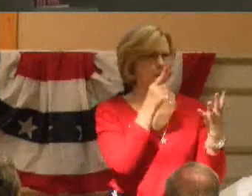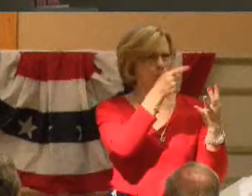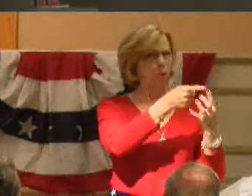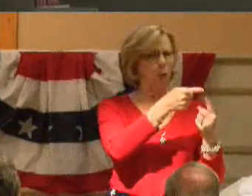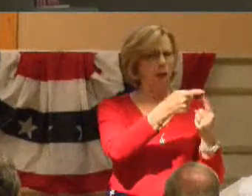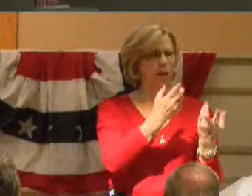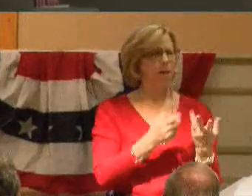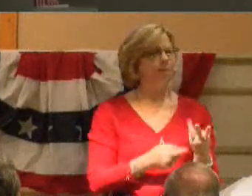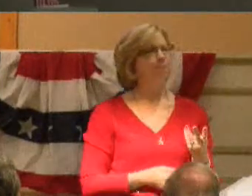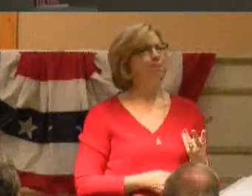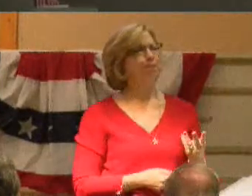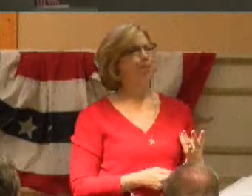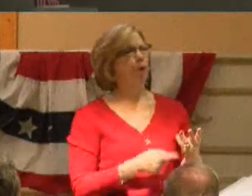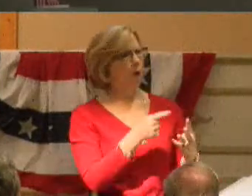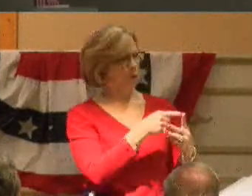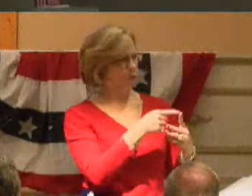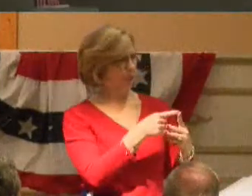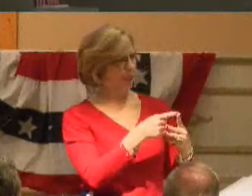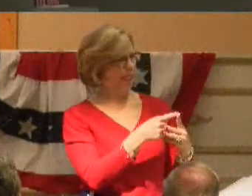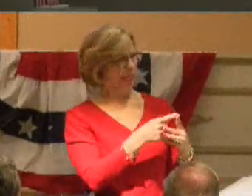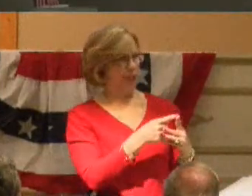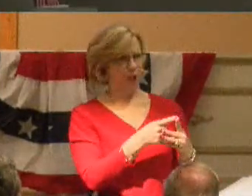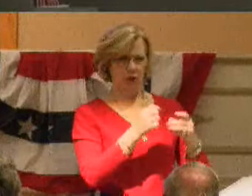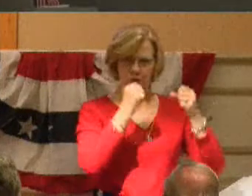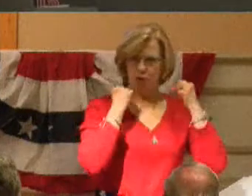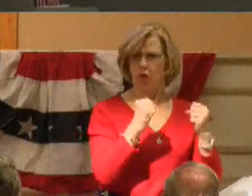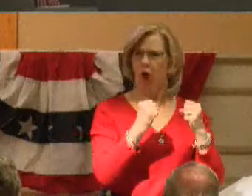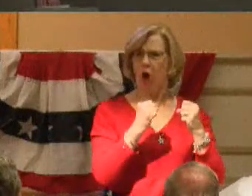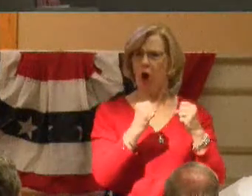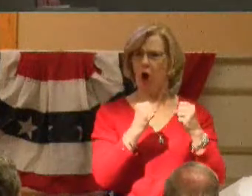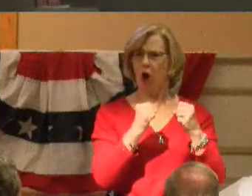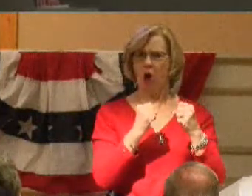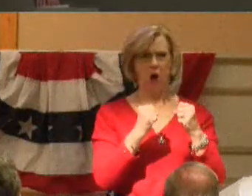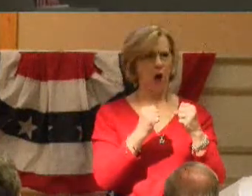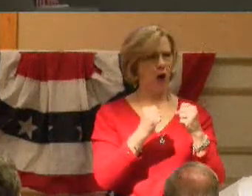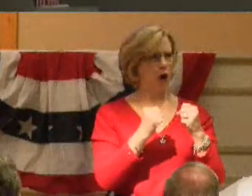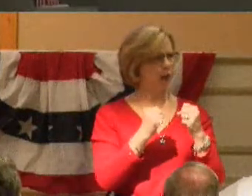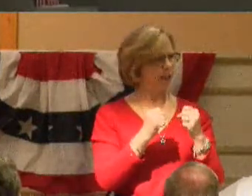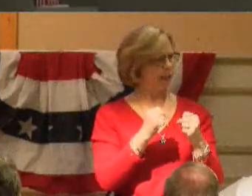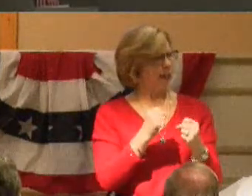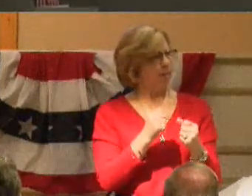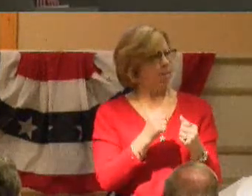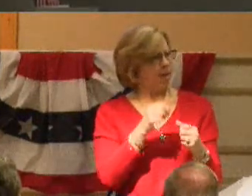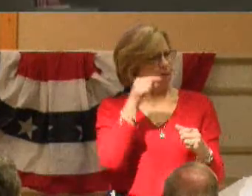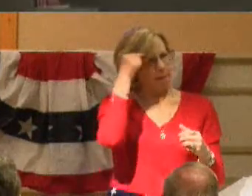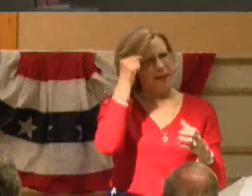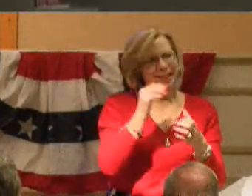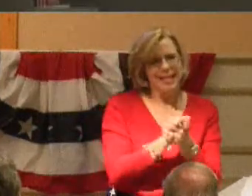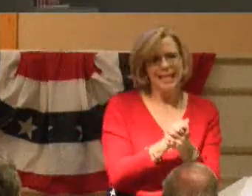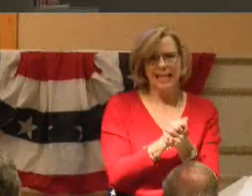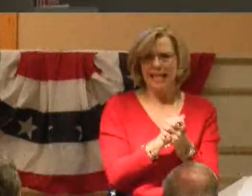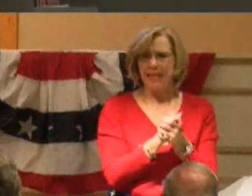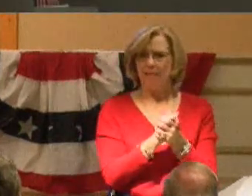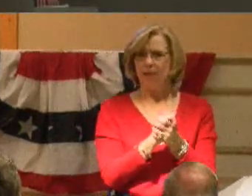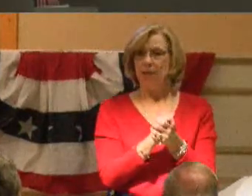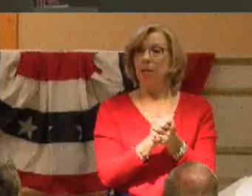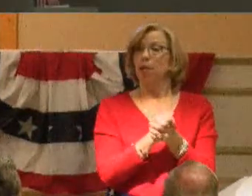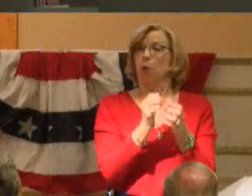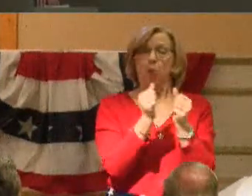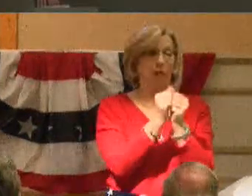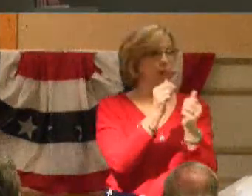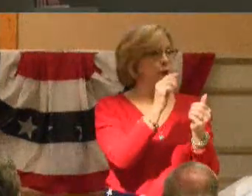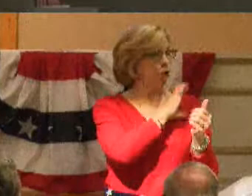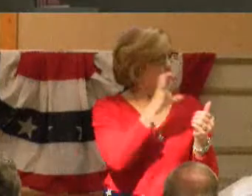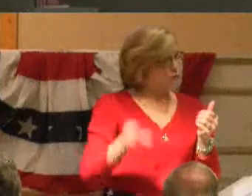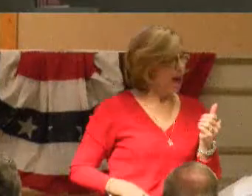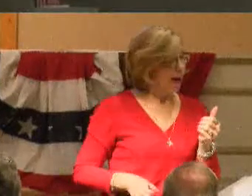you in brief. Number one says, stand fast, therefore, in the liberty or the freedom wherewith Christ has